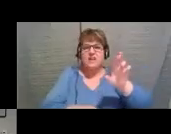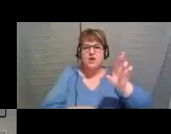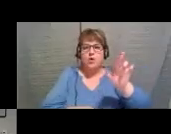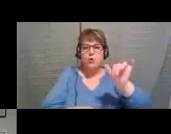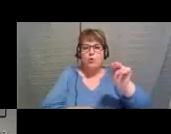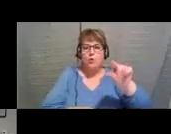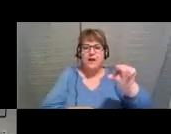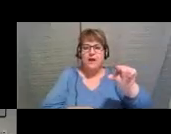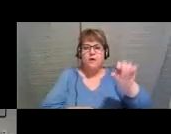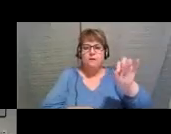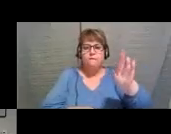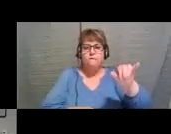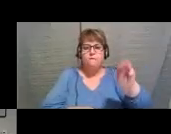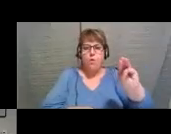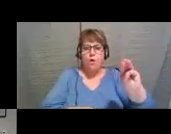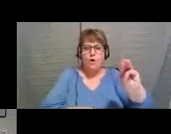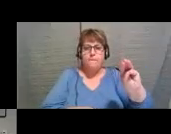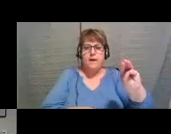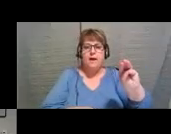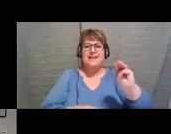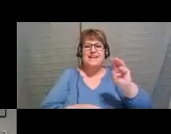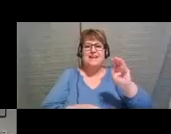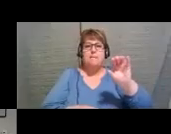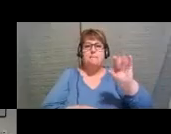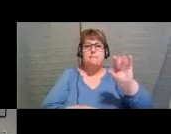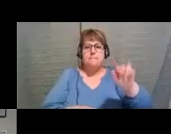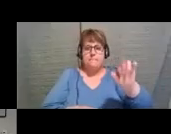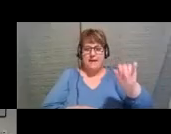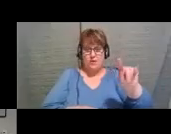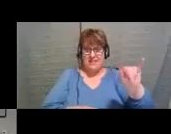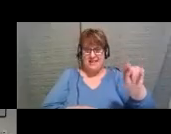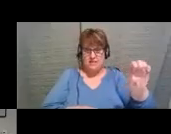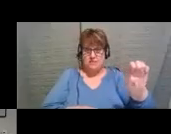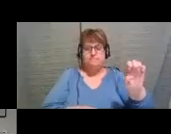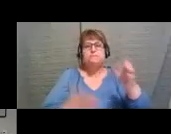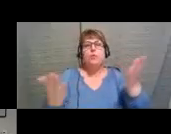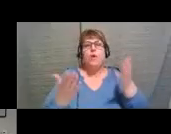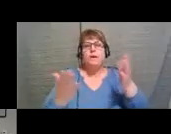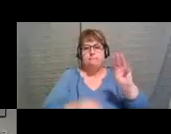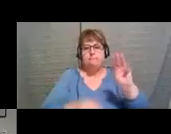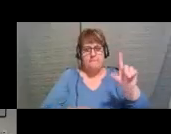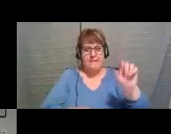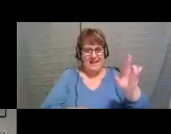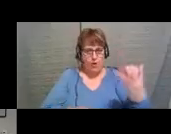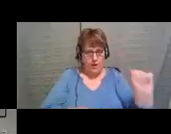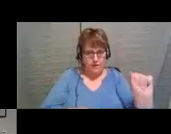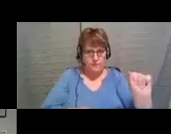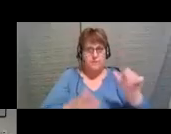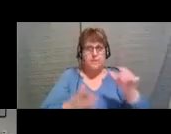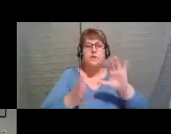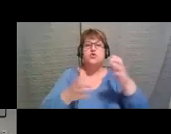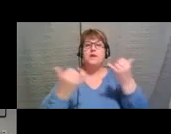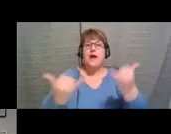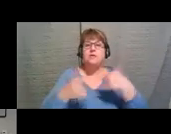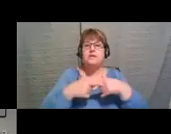ring-formed parasites of malaria in her blood cells. Well, that plus a seizure means she has cerebral malaria.